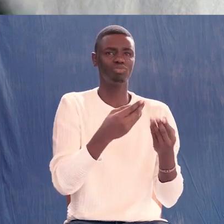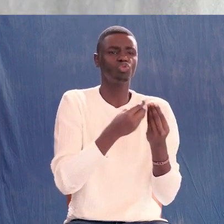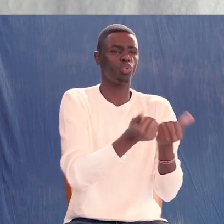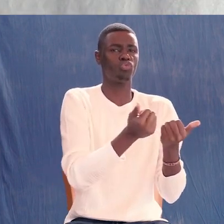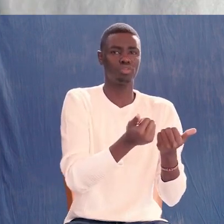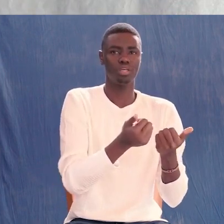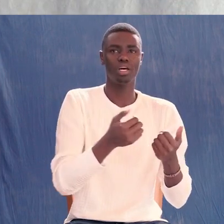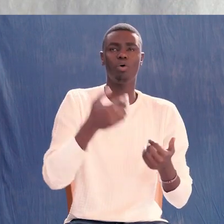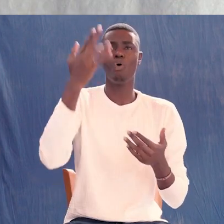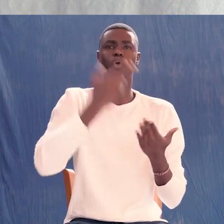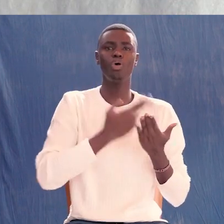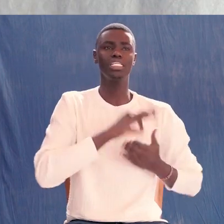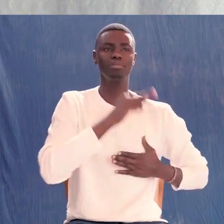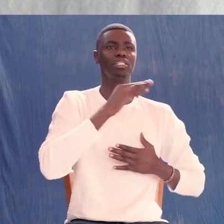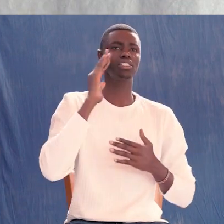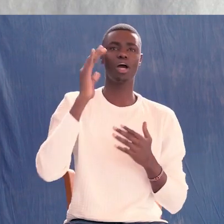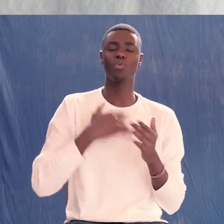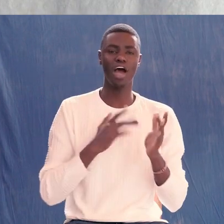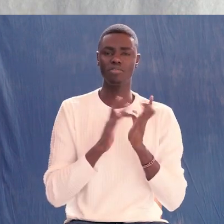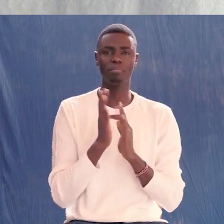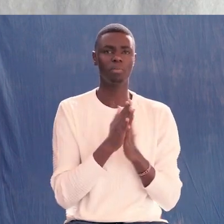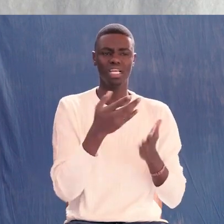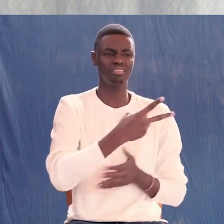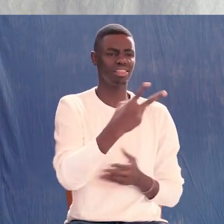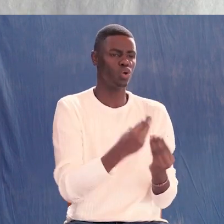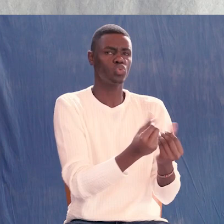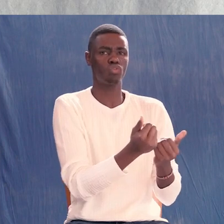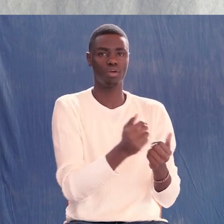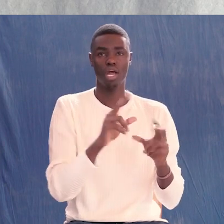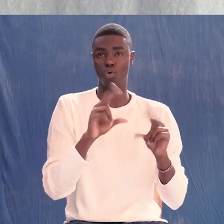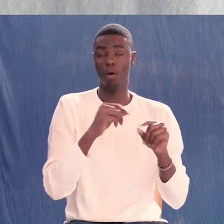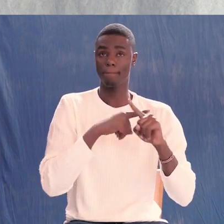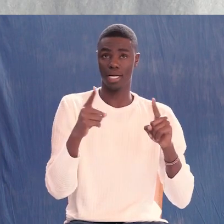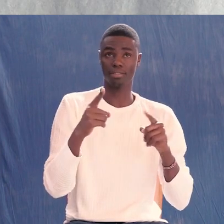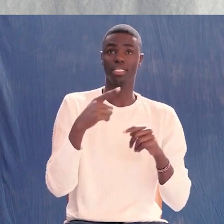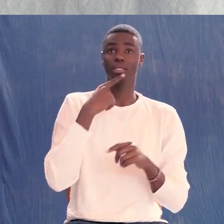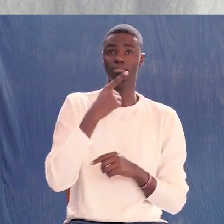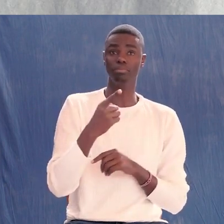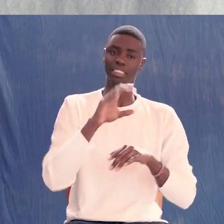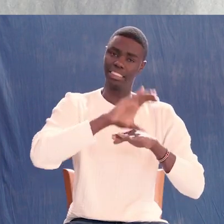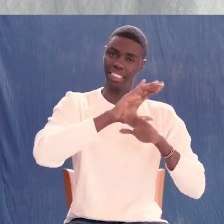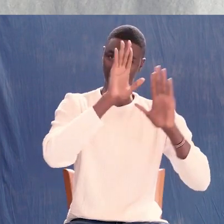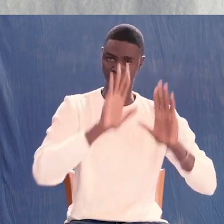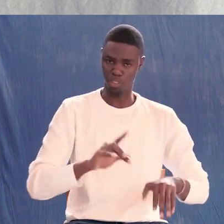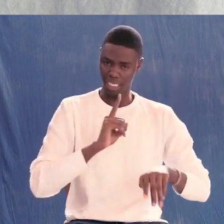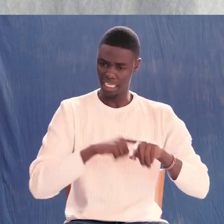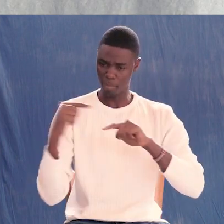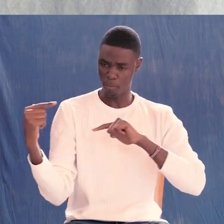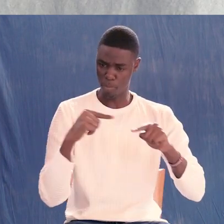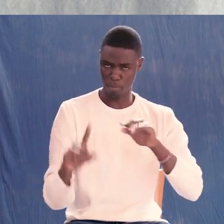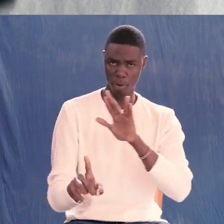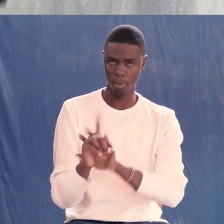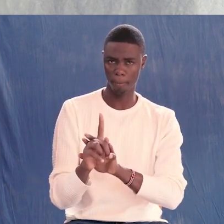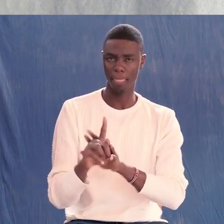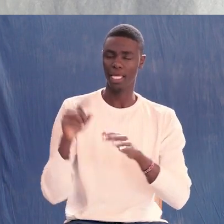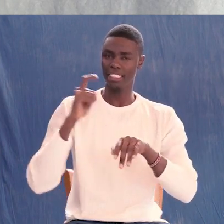Spirit. You guys will have the Scriptures. You'll have one another. Just figure it out. No, no. He says, My church is so important that when there's discord, when